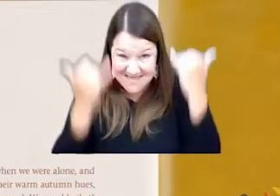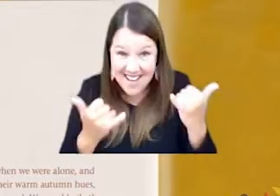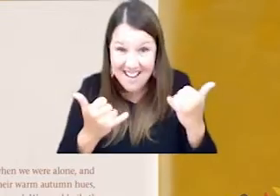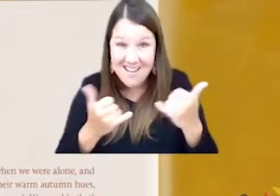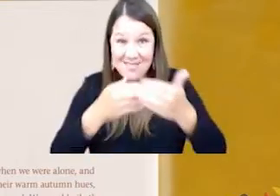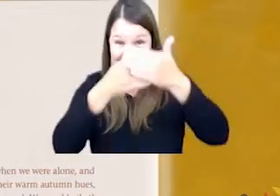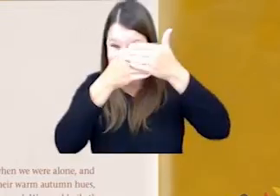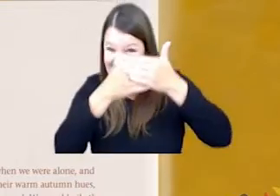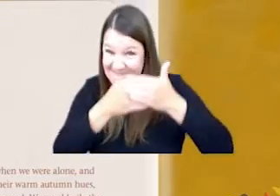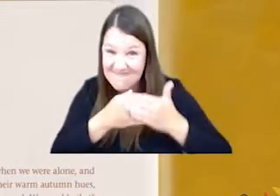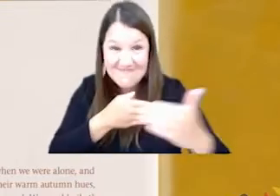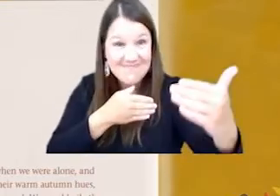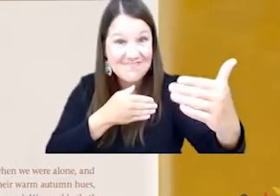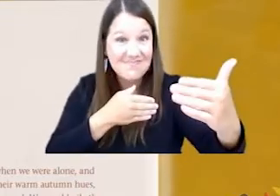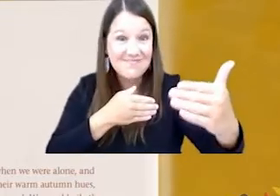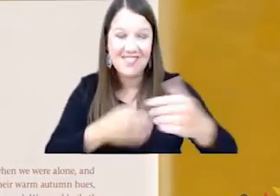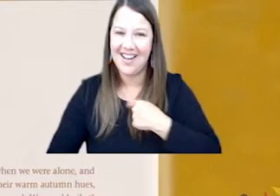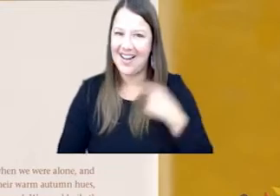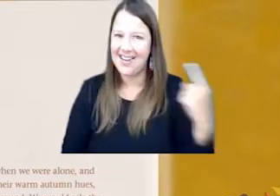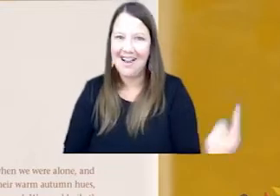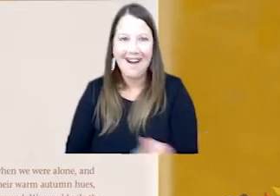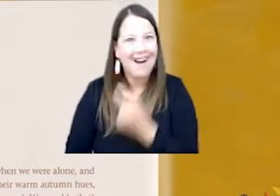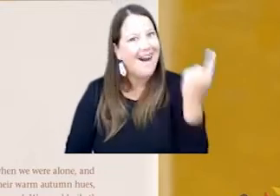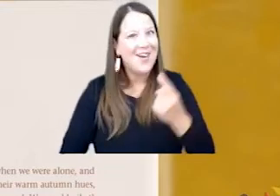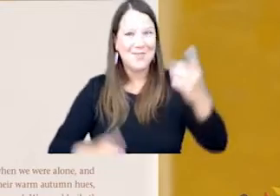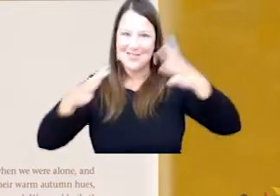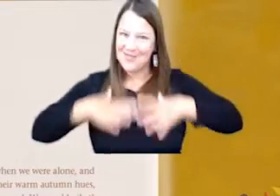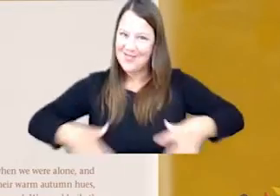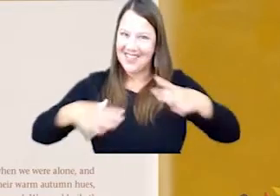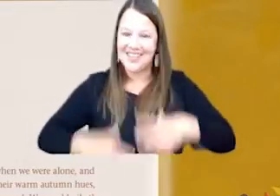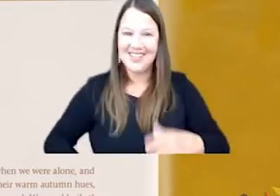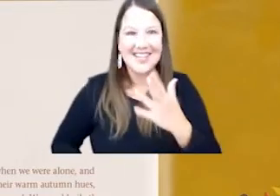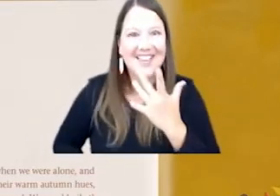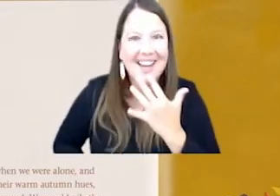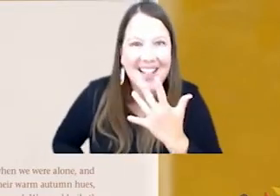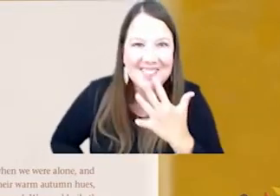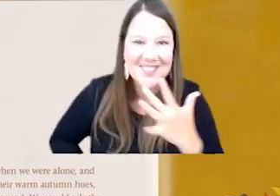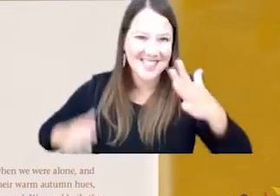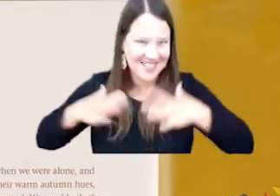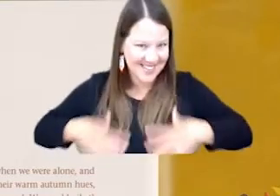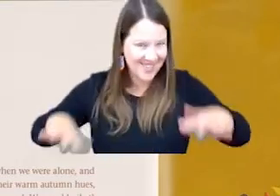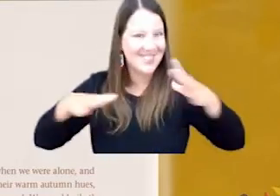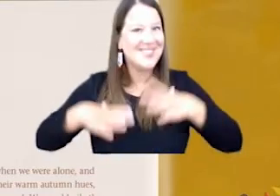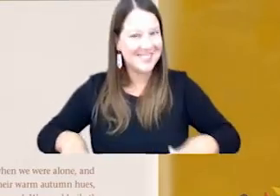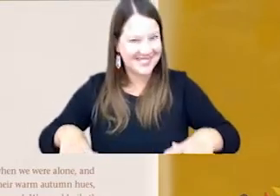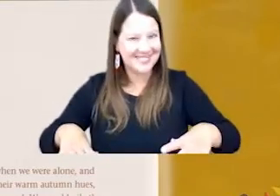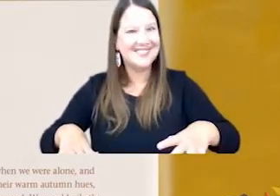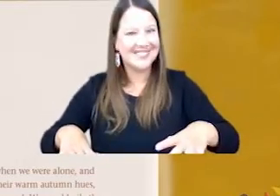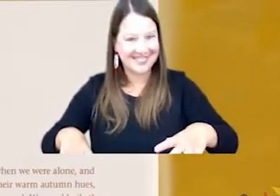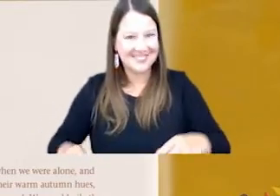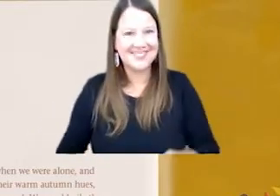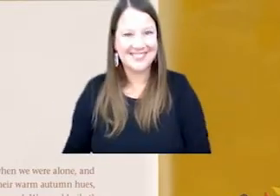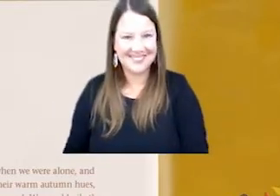Now, Nukam said, I always wear the most beautiful